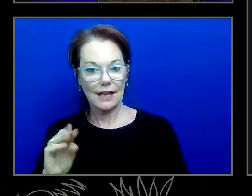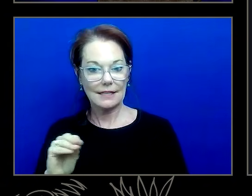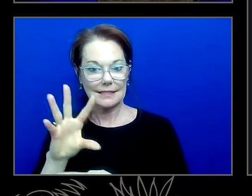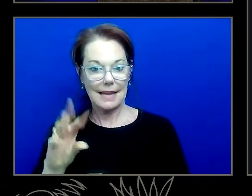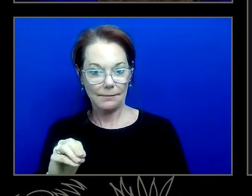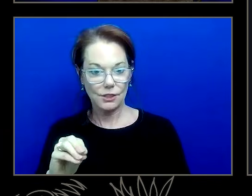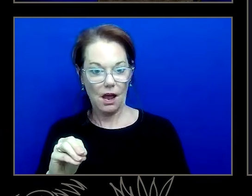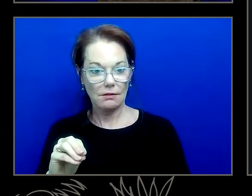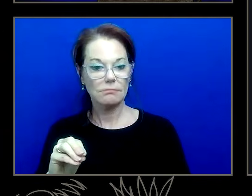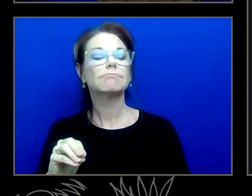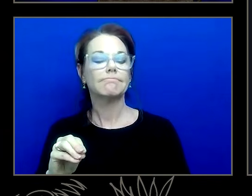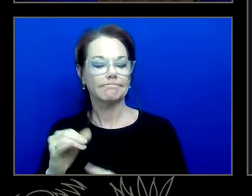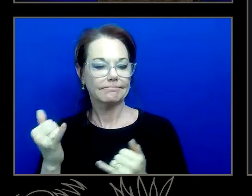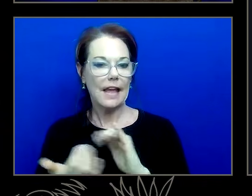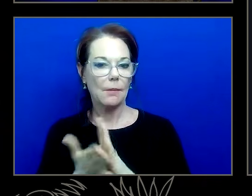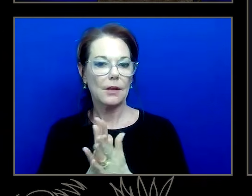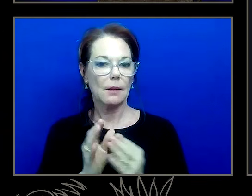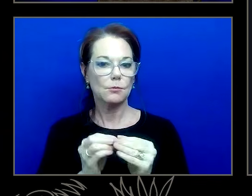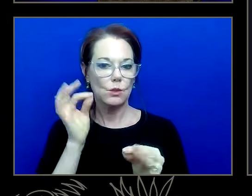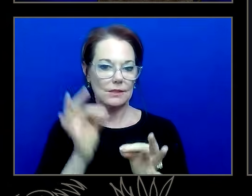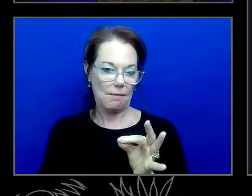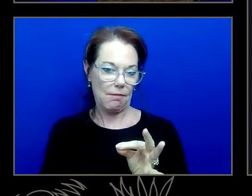become a lot simpler. Now,